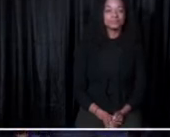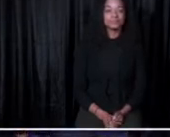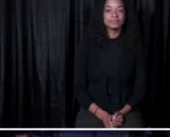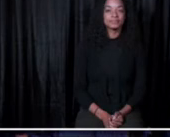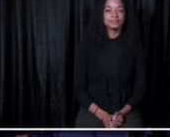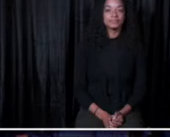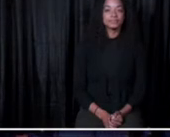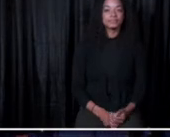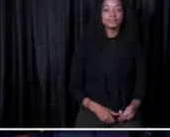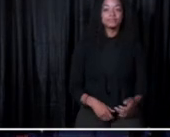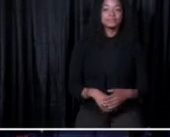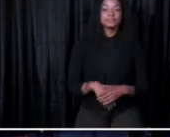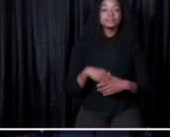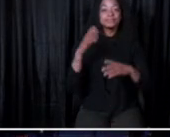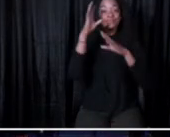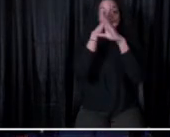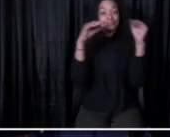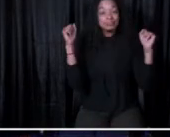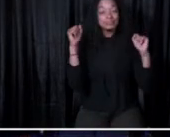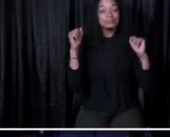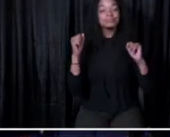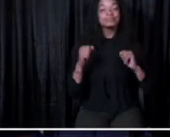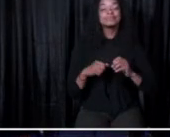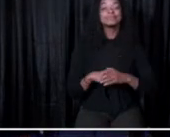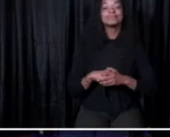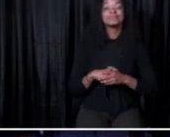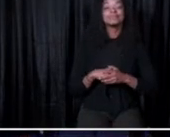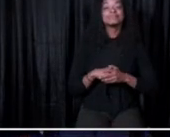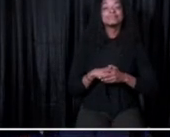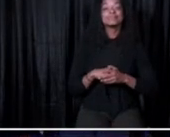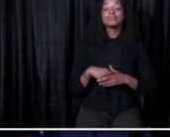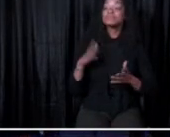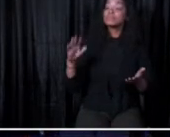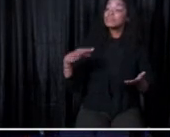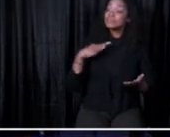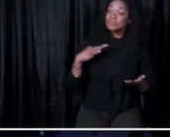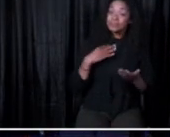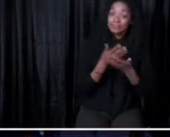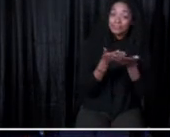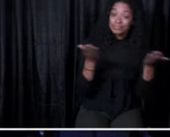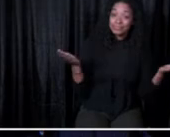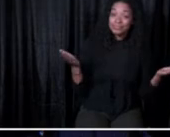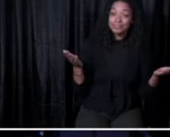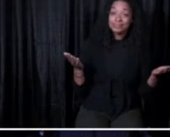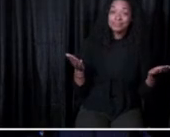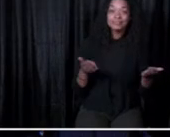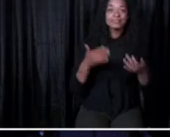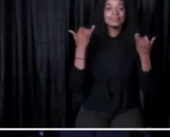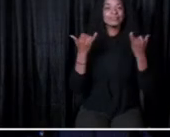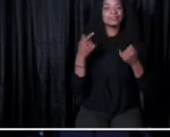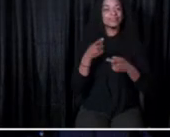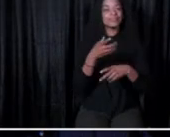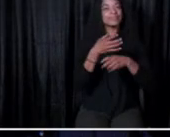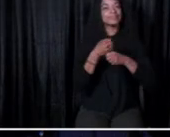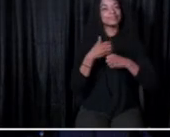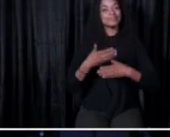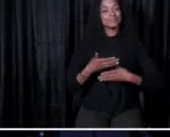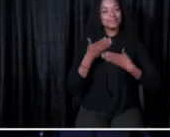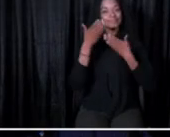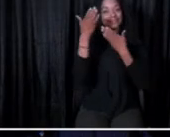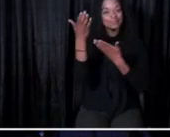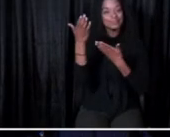Candidates, you've heard the recommendations of the interim provost on behalf of the dean of the College